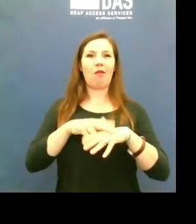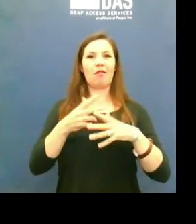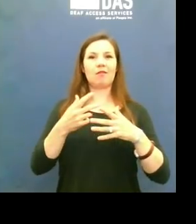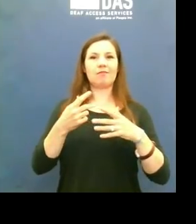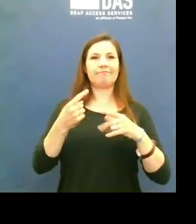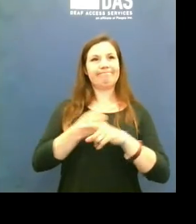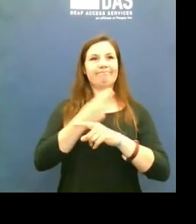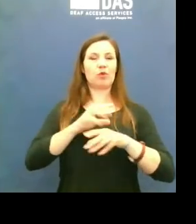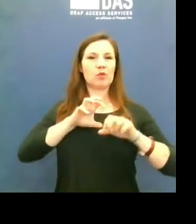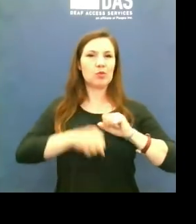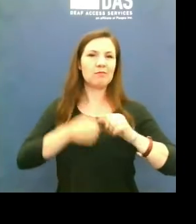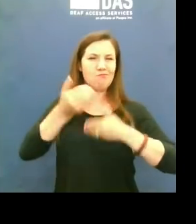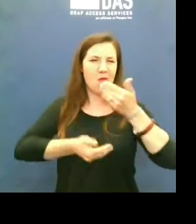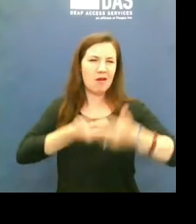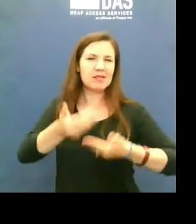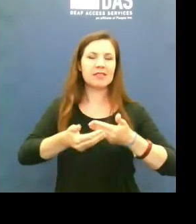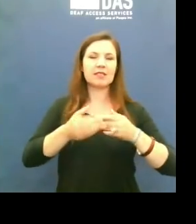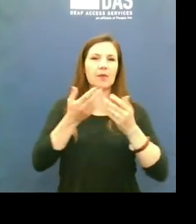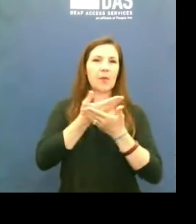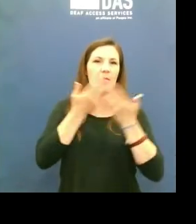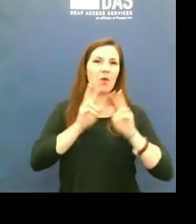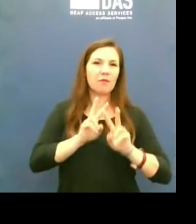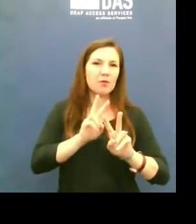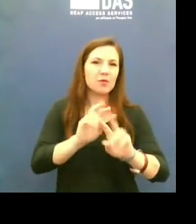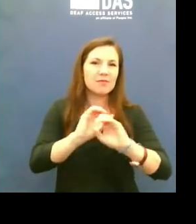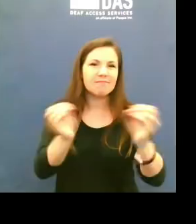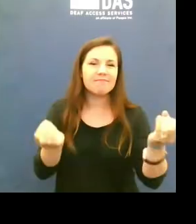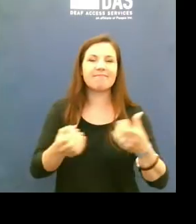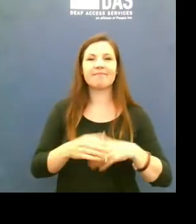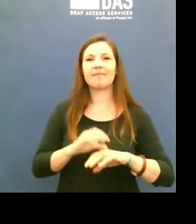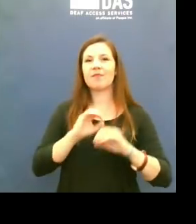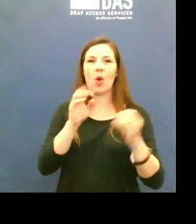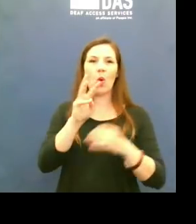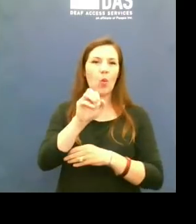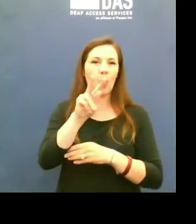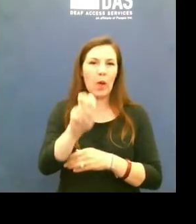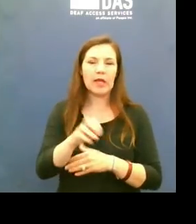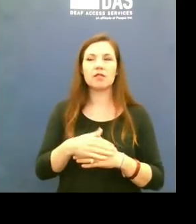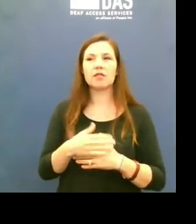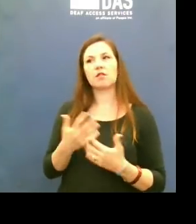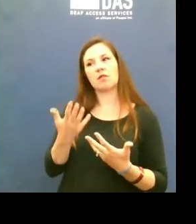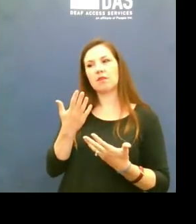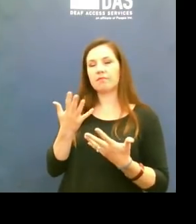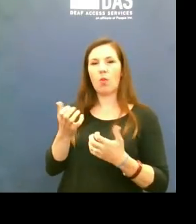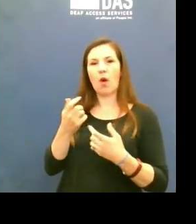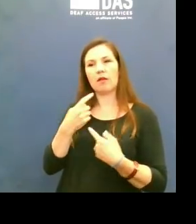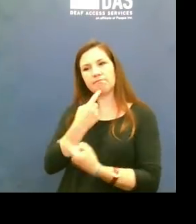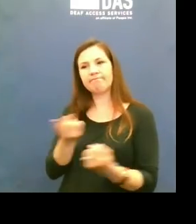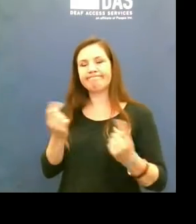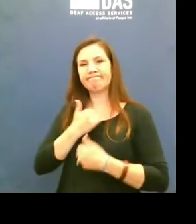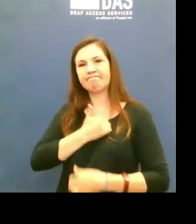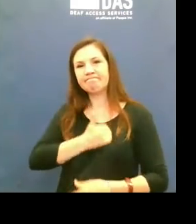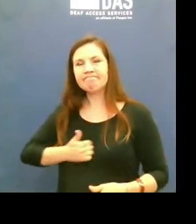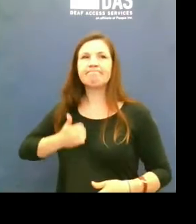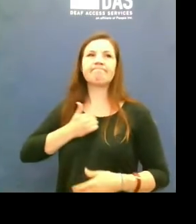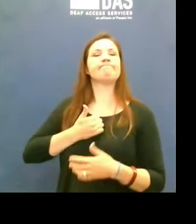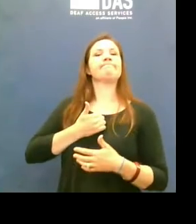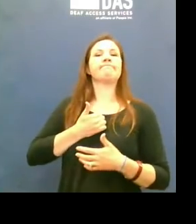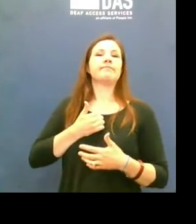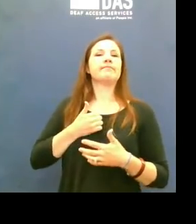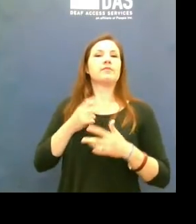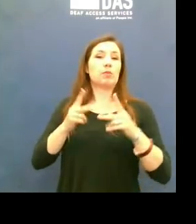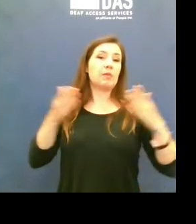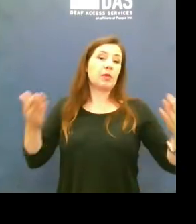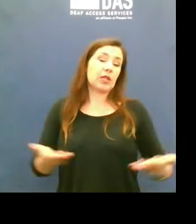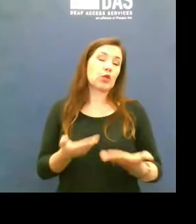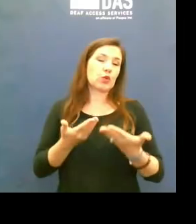to there being no funerals or there being lack of wakes. So I just want to offer my deepest condolences on behalf of the people of Erie County to